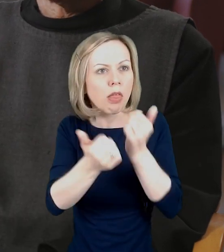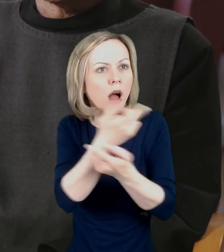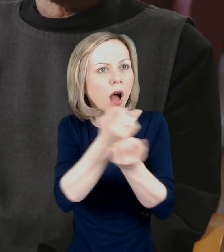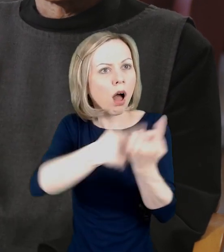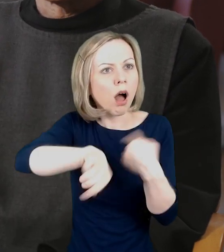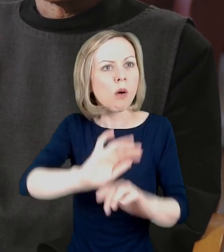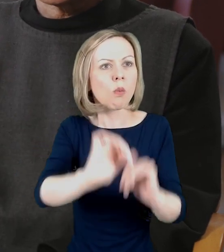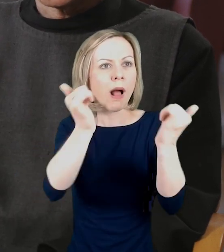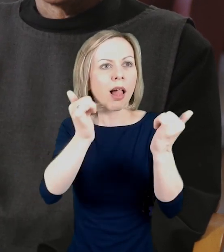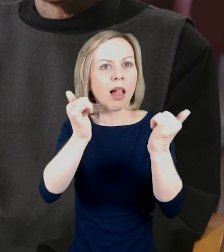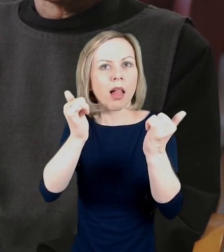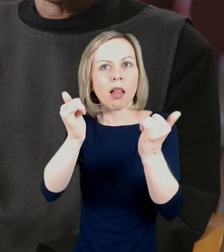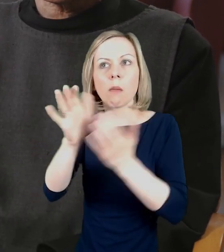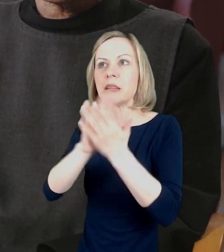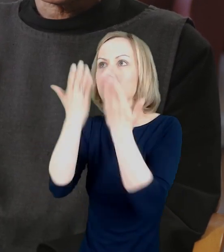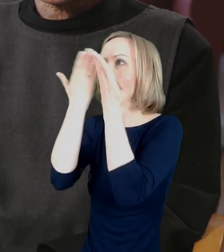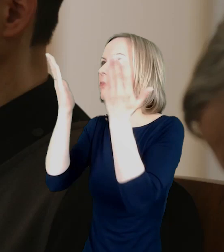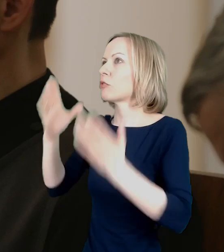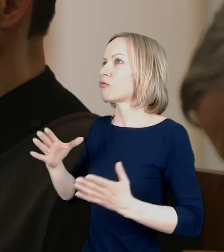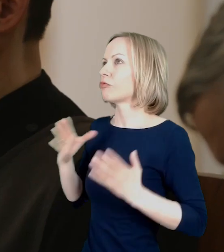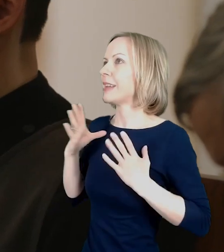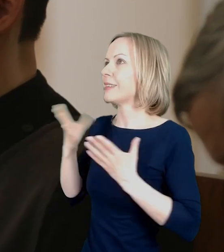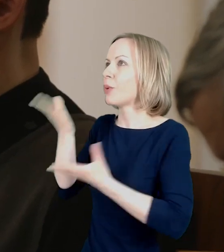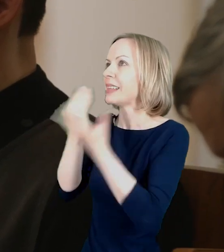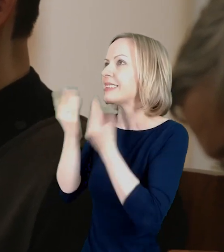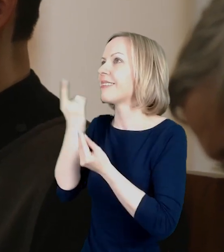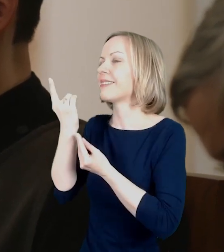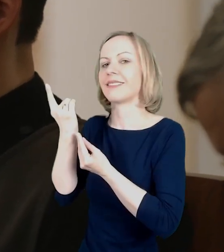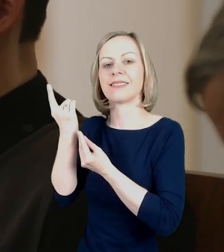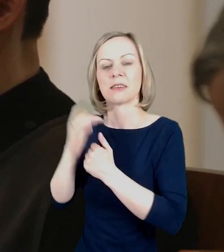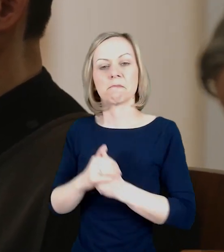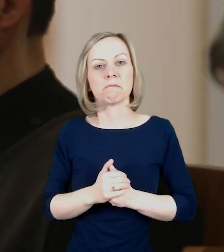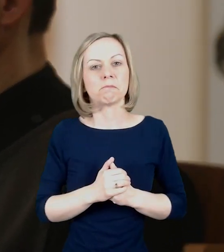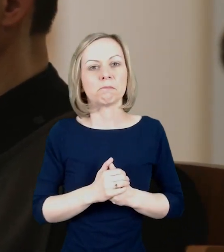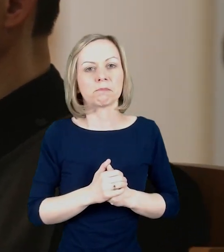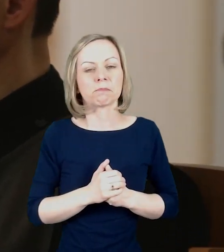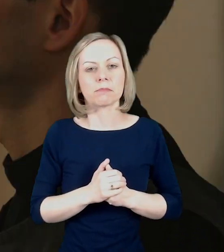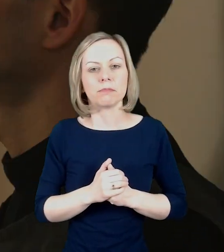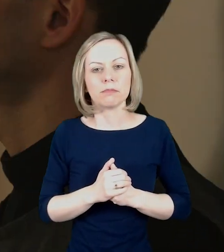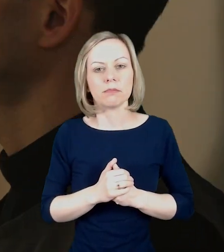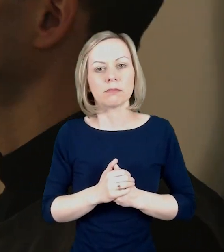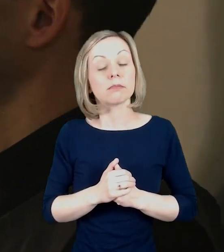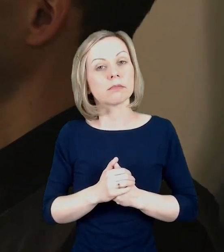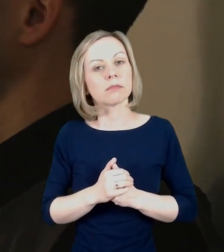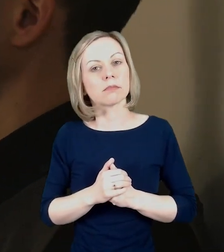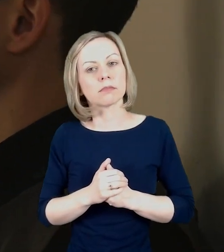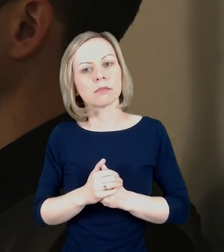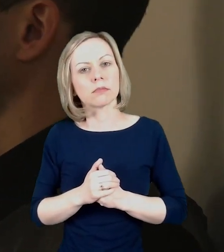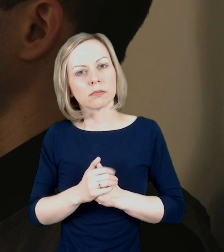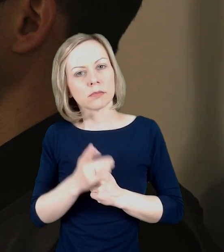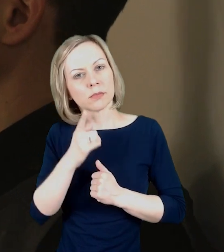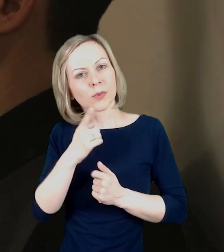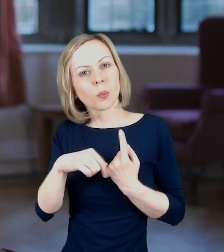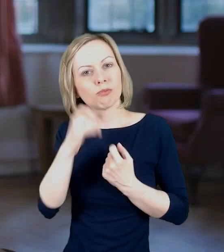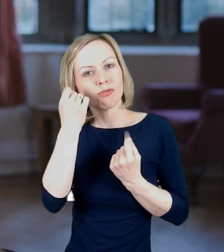God is wanting to say. One of the things that we do find when we try to keep